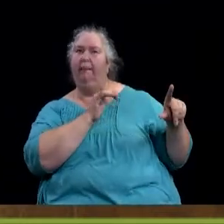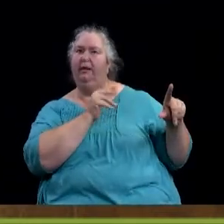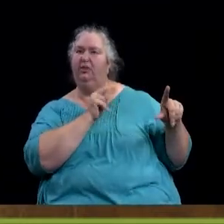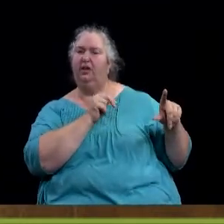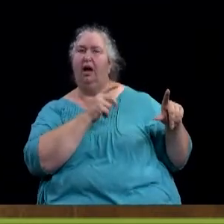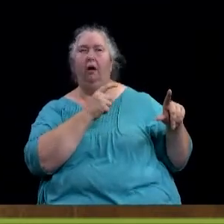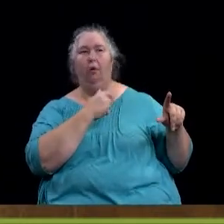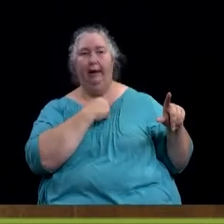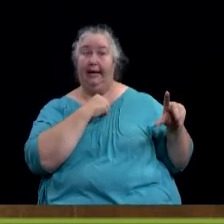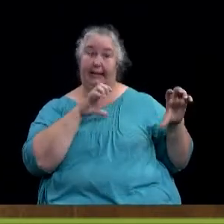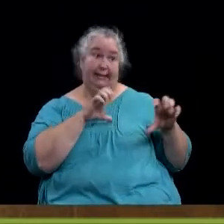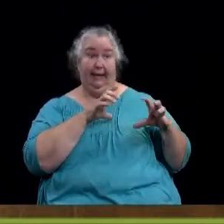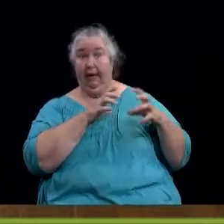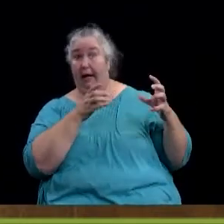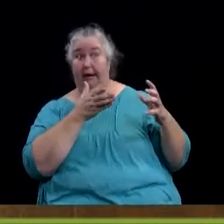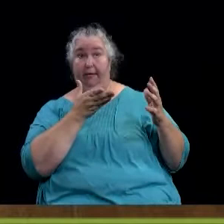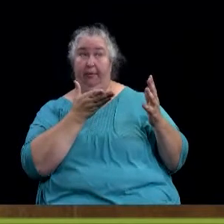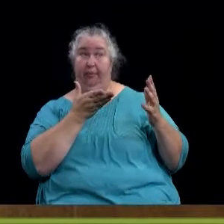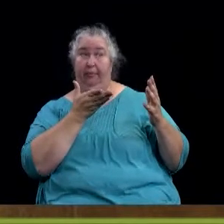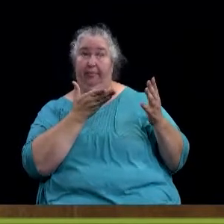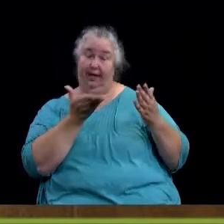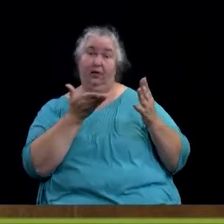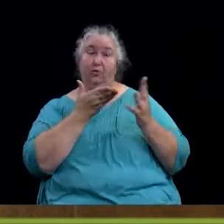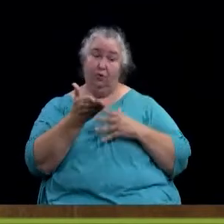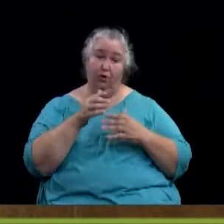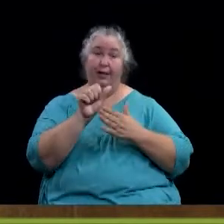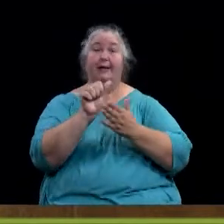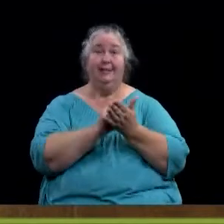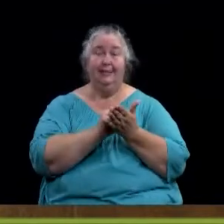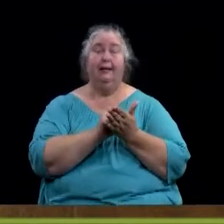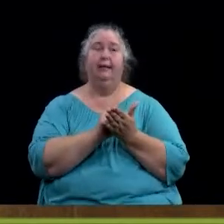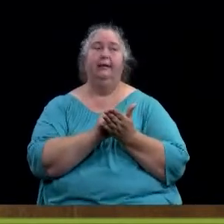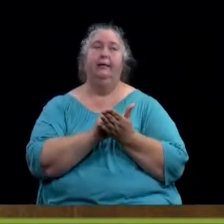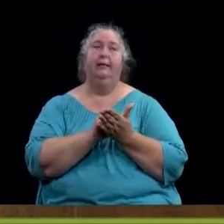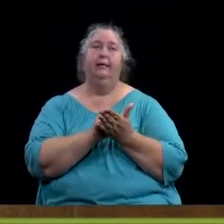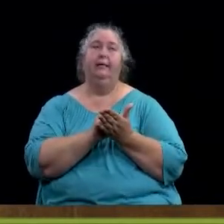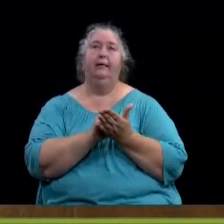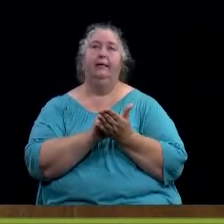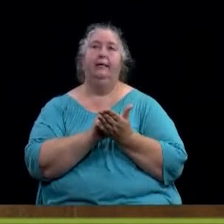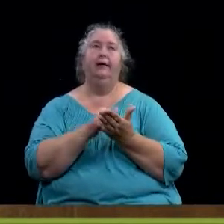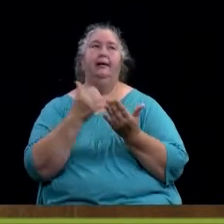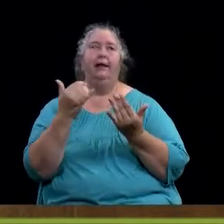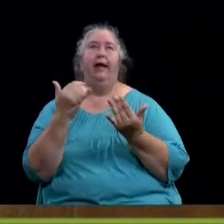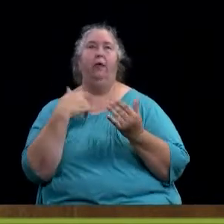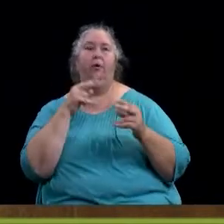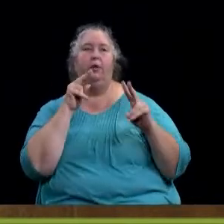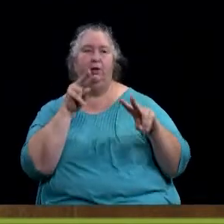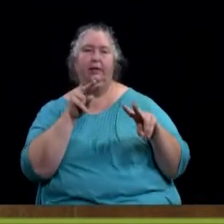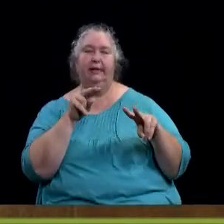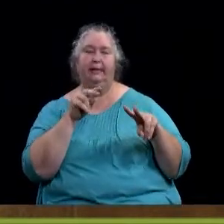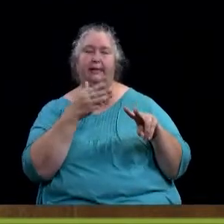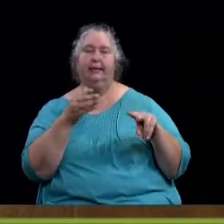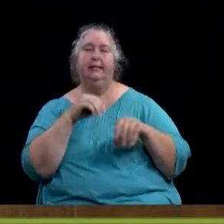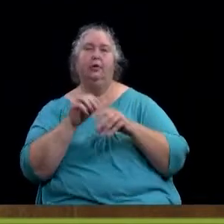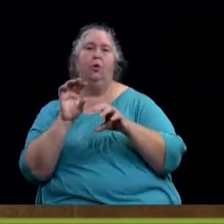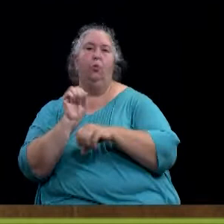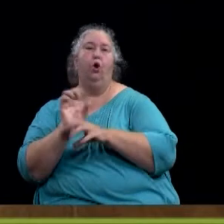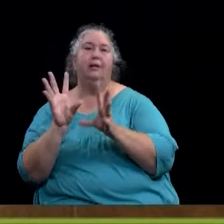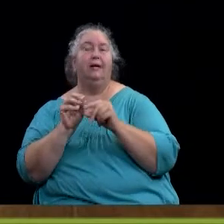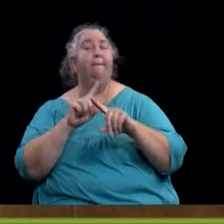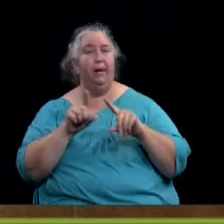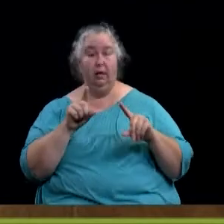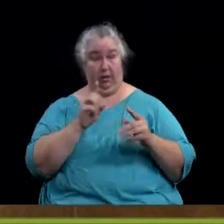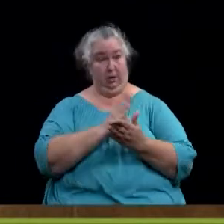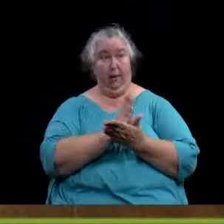get to the items in the work session, but on the budget, hit a lot of things that we had talked